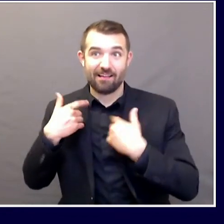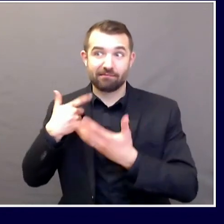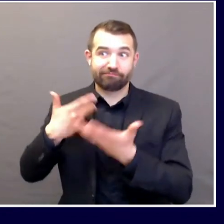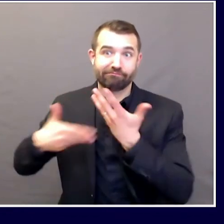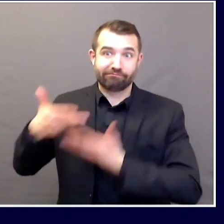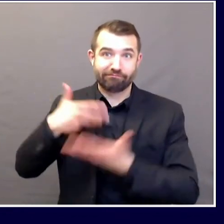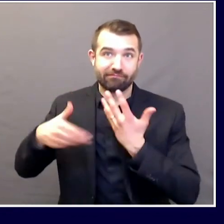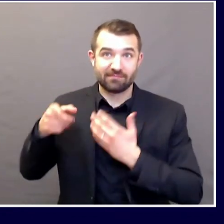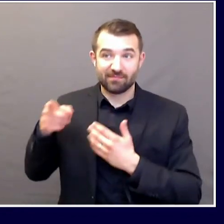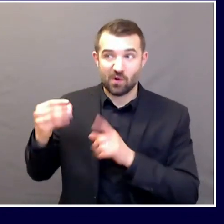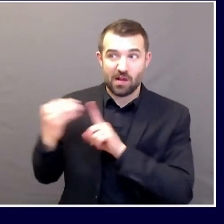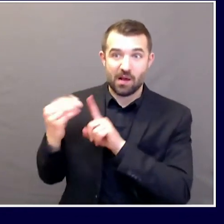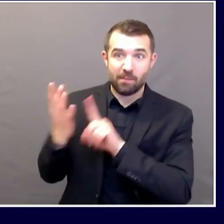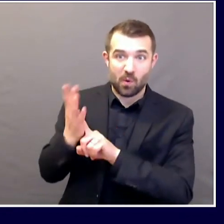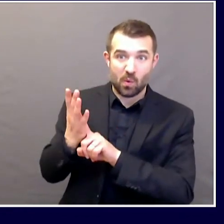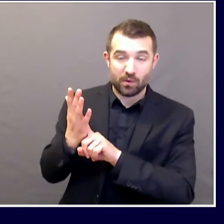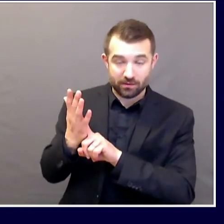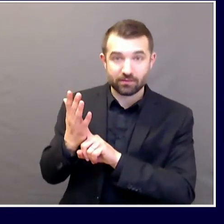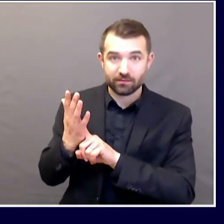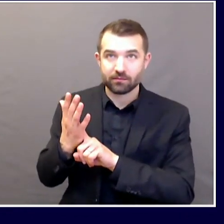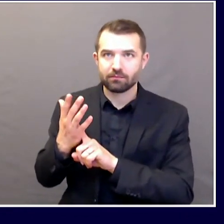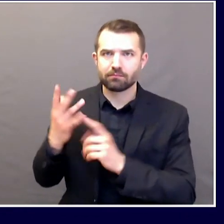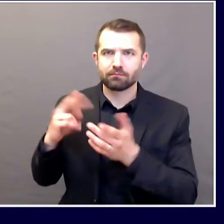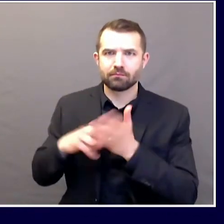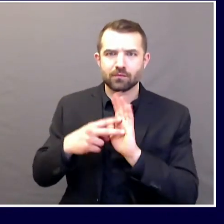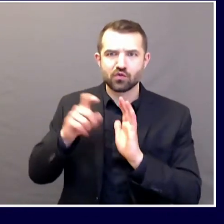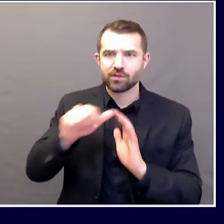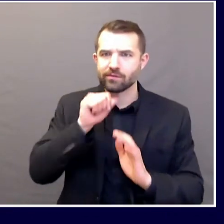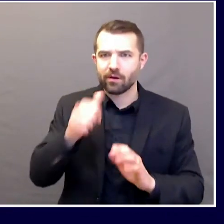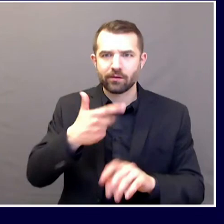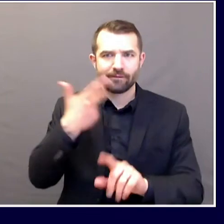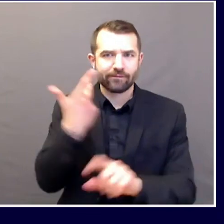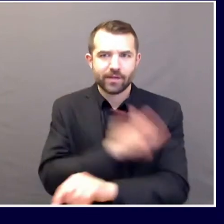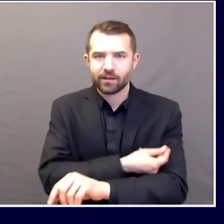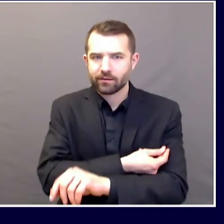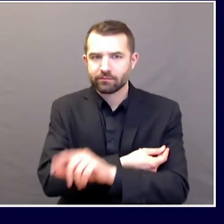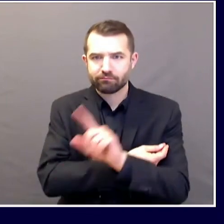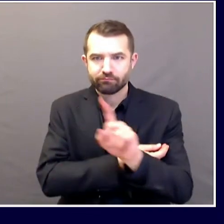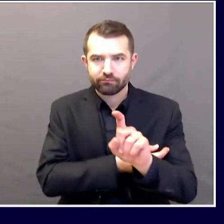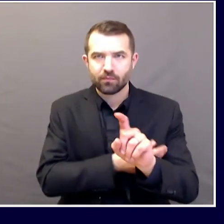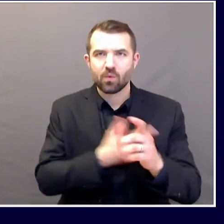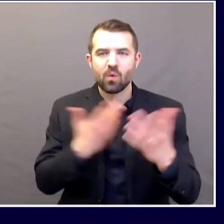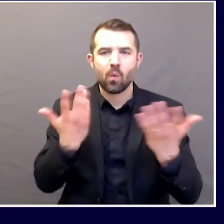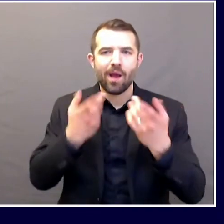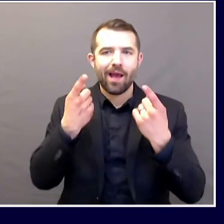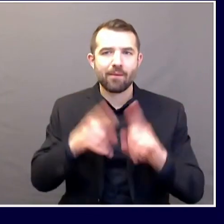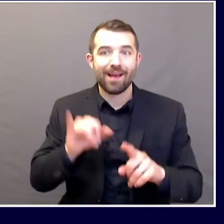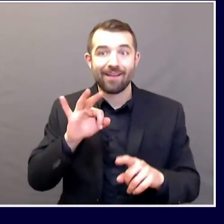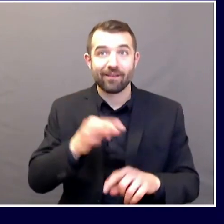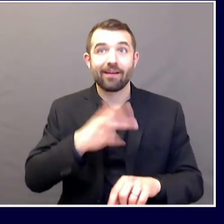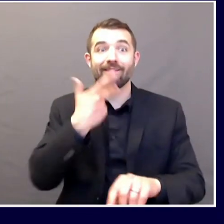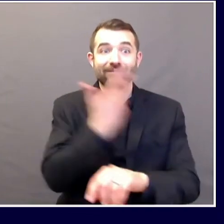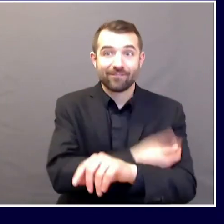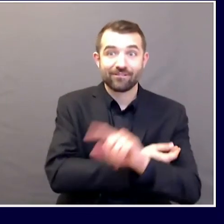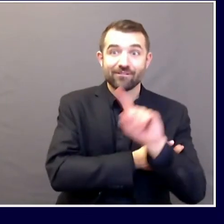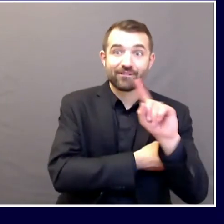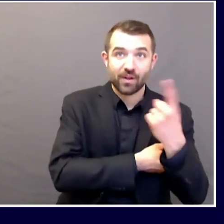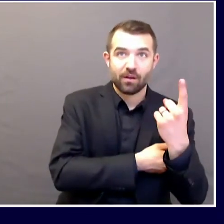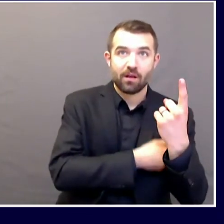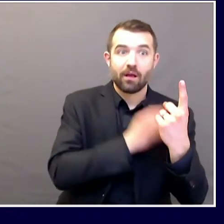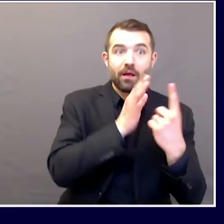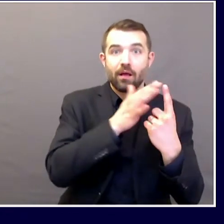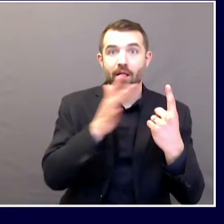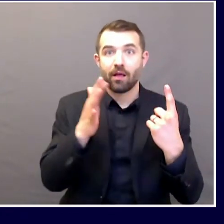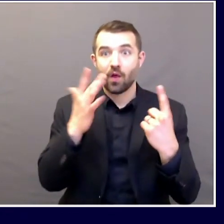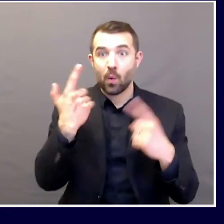over? Okay, so that's also a question that's come up. Thankfully, it hasn't come up to us too often. So that's a good